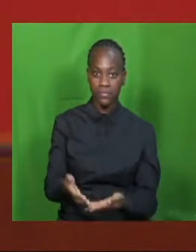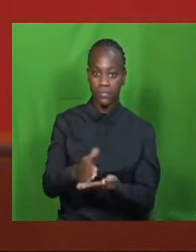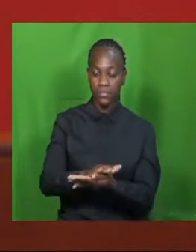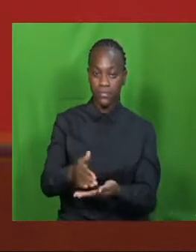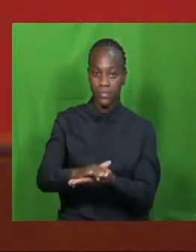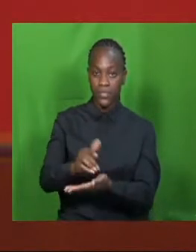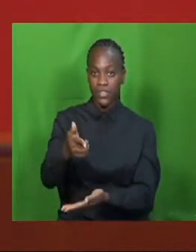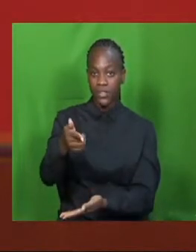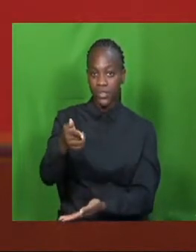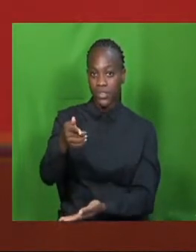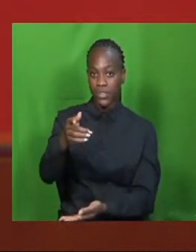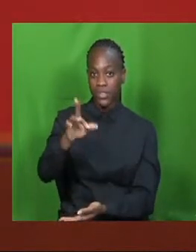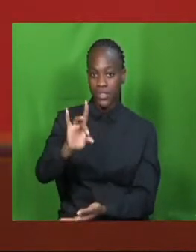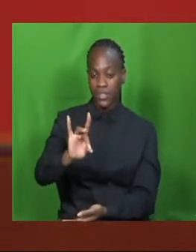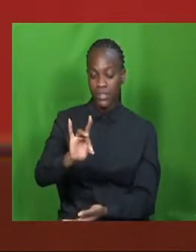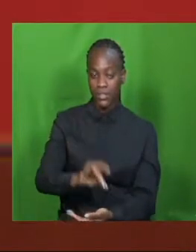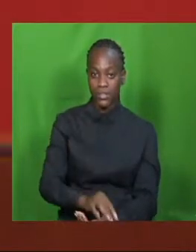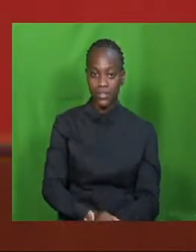of Pharmacy,